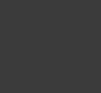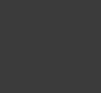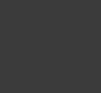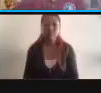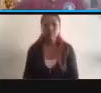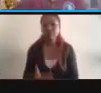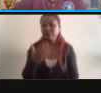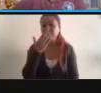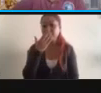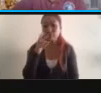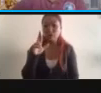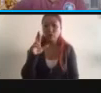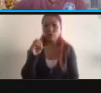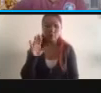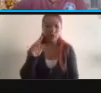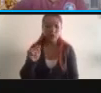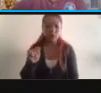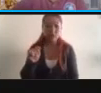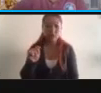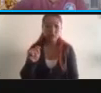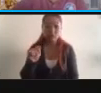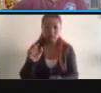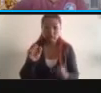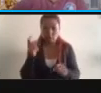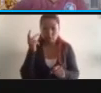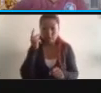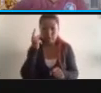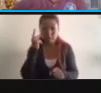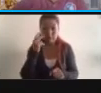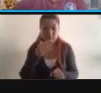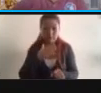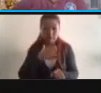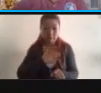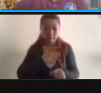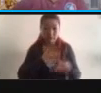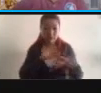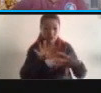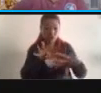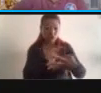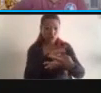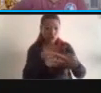Thank you, Robert. Can you see my charts yet?